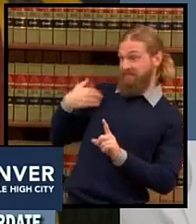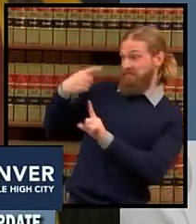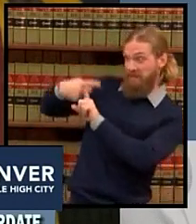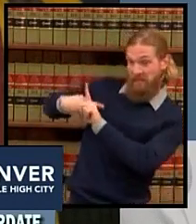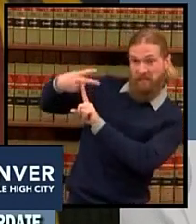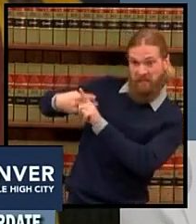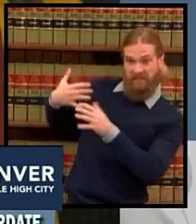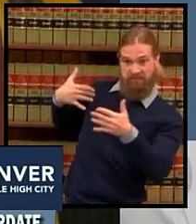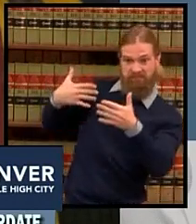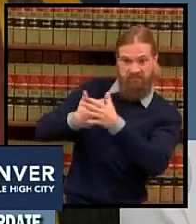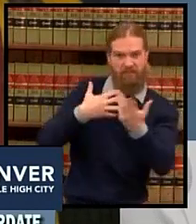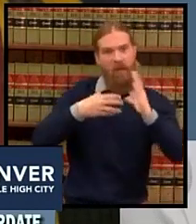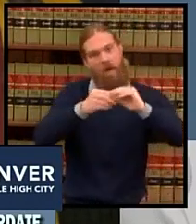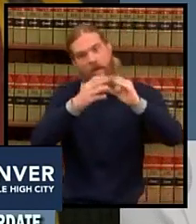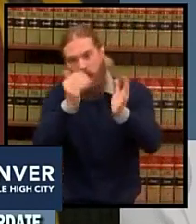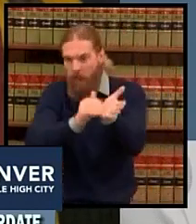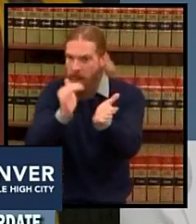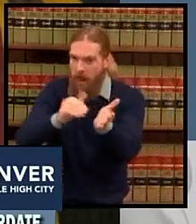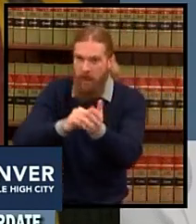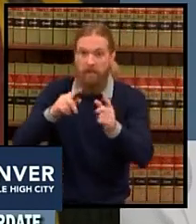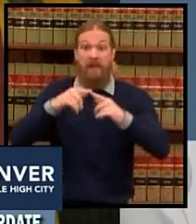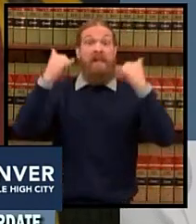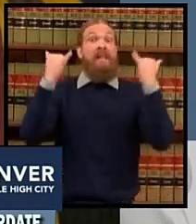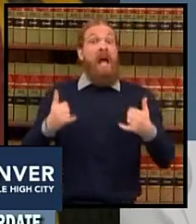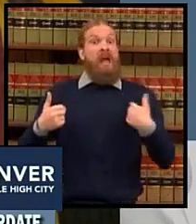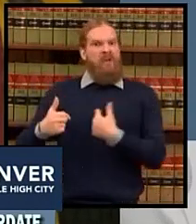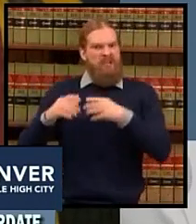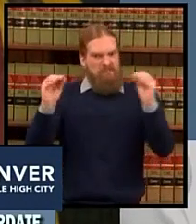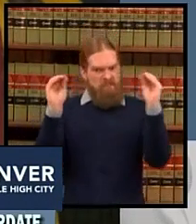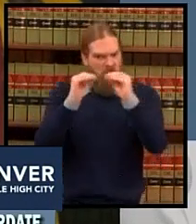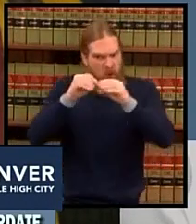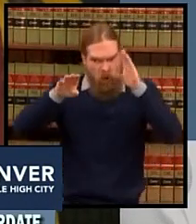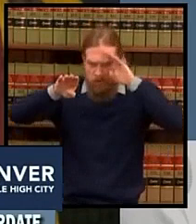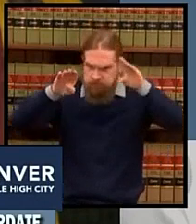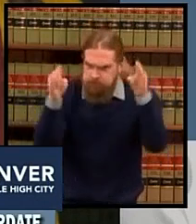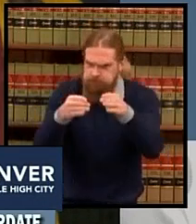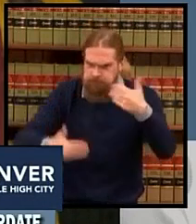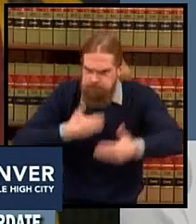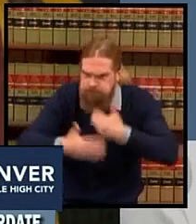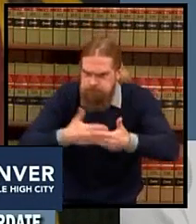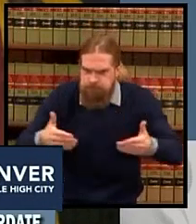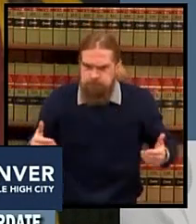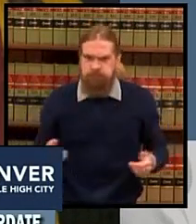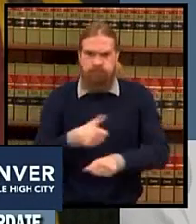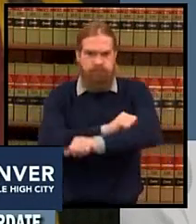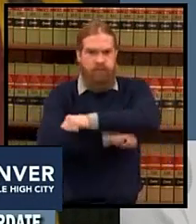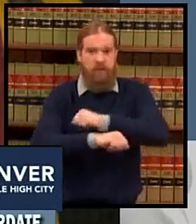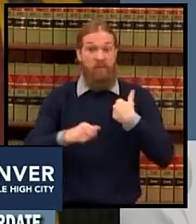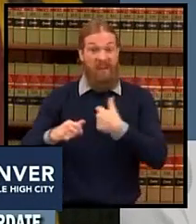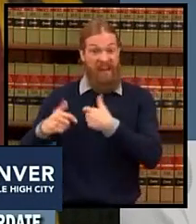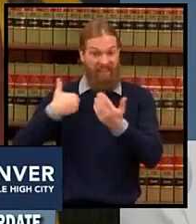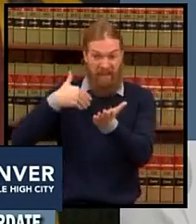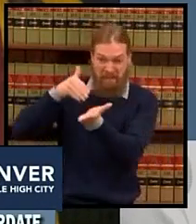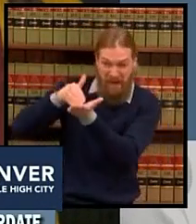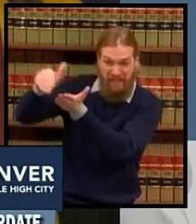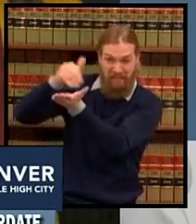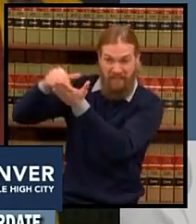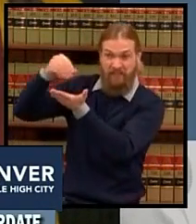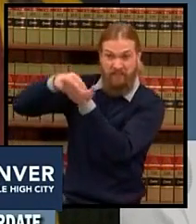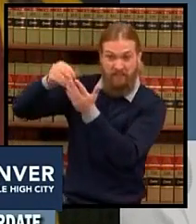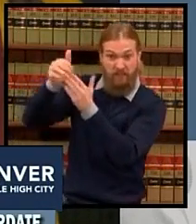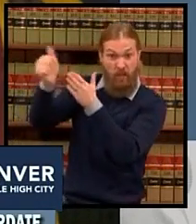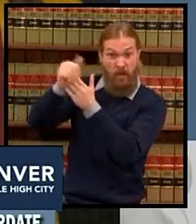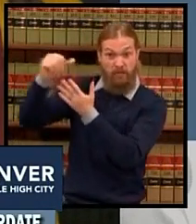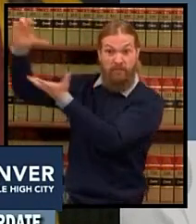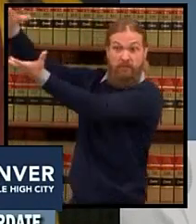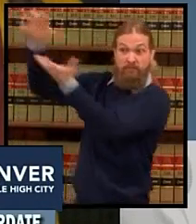our efforts. We've been awaiting tens of millions of dollars in reimbursement funding from FEMA for costs incurred responding to